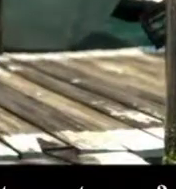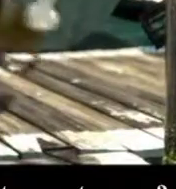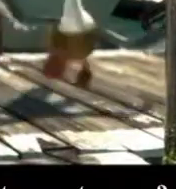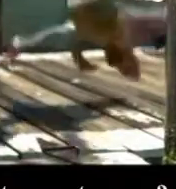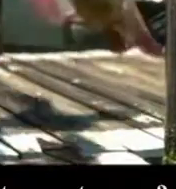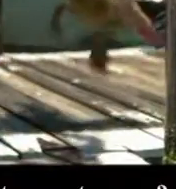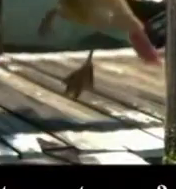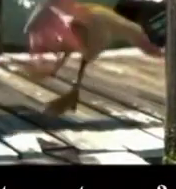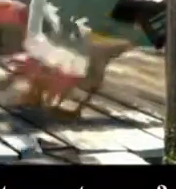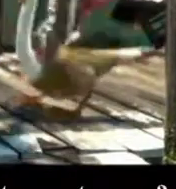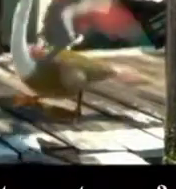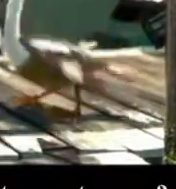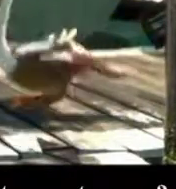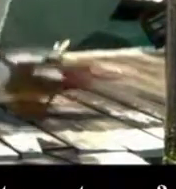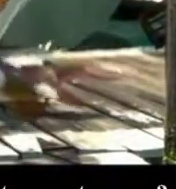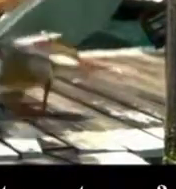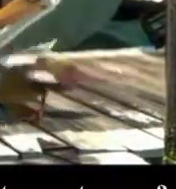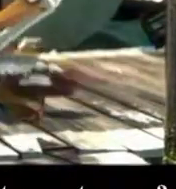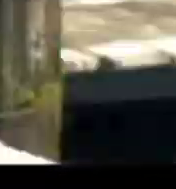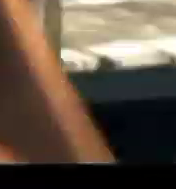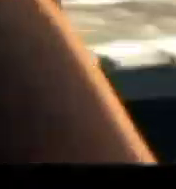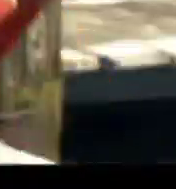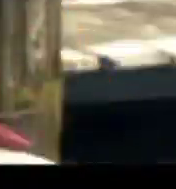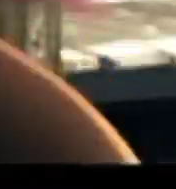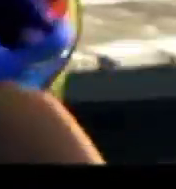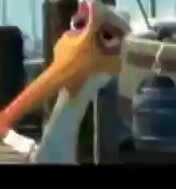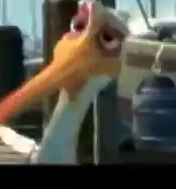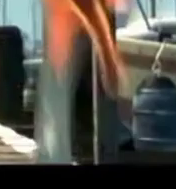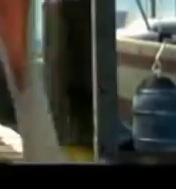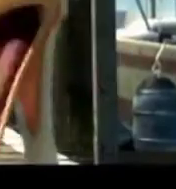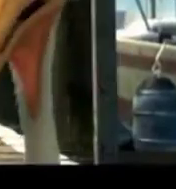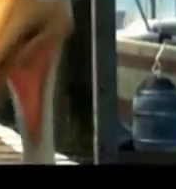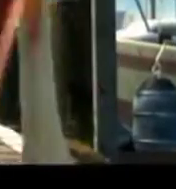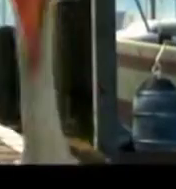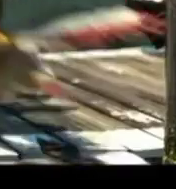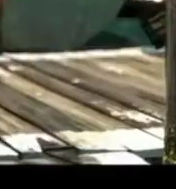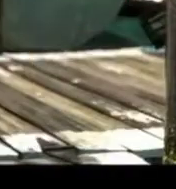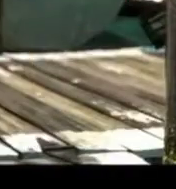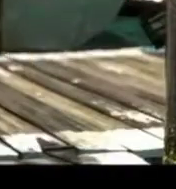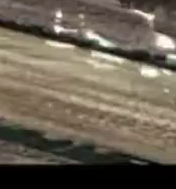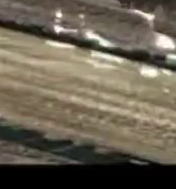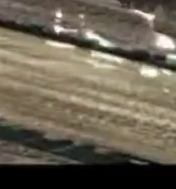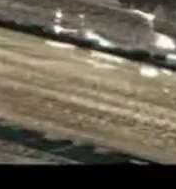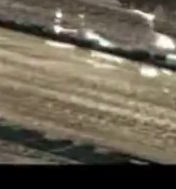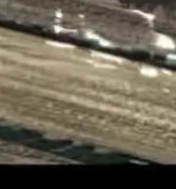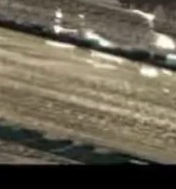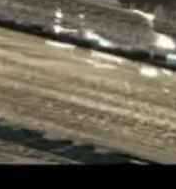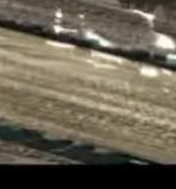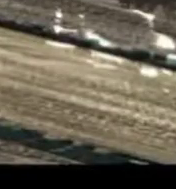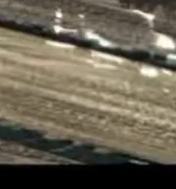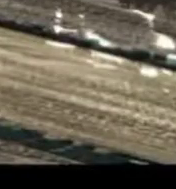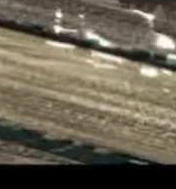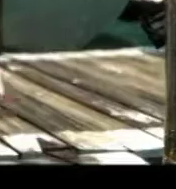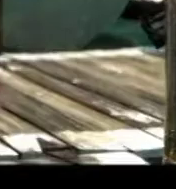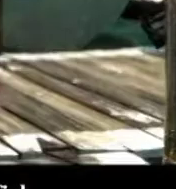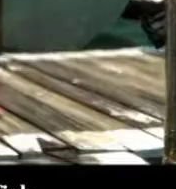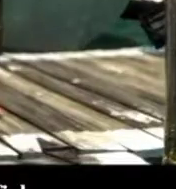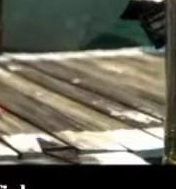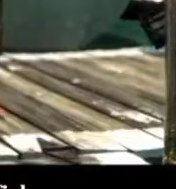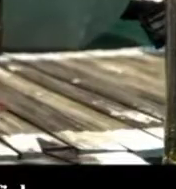All right, Gerald, what is it? Fish got your tongue? Love a duck! I gotta find my son